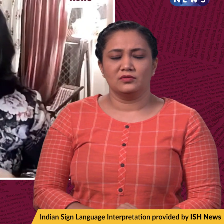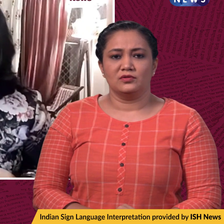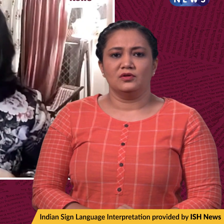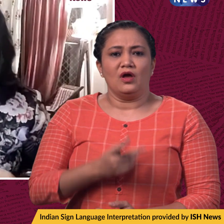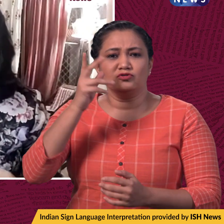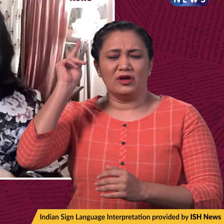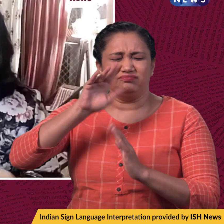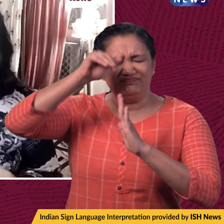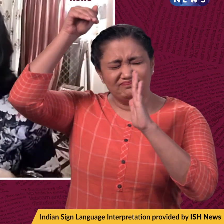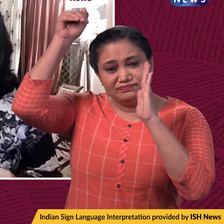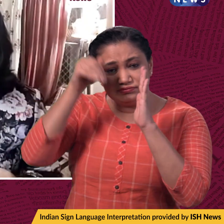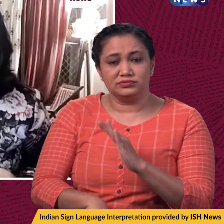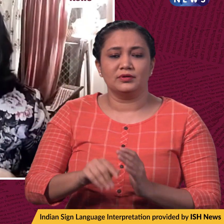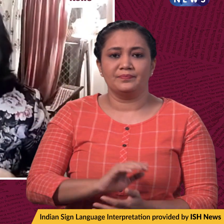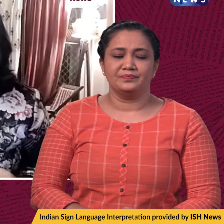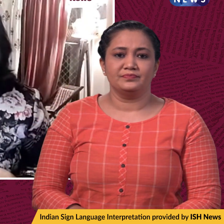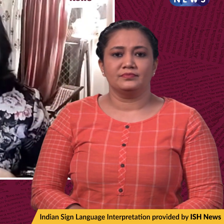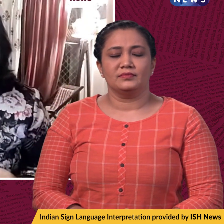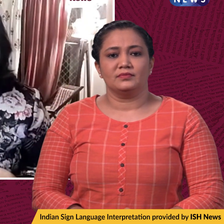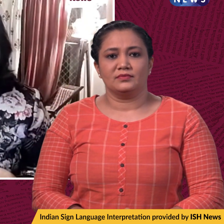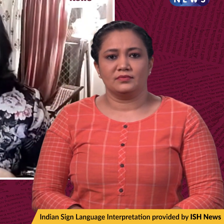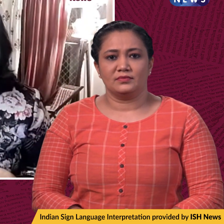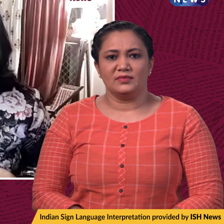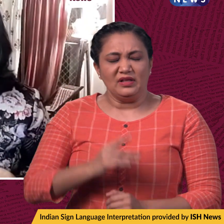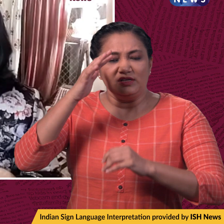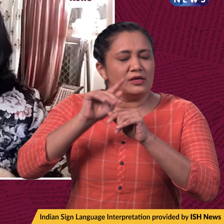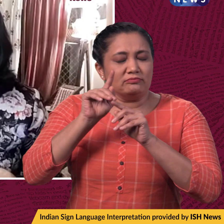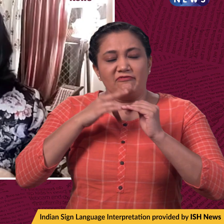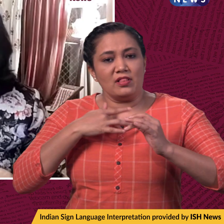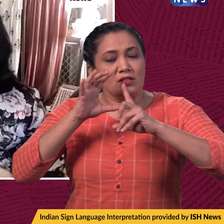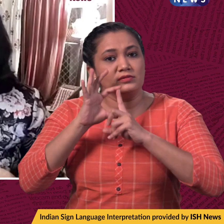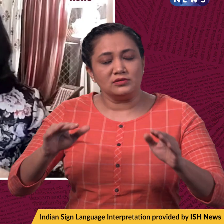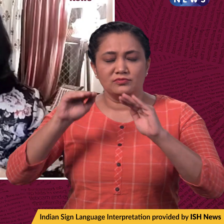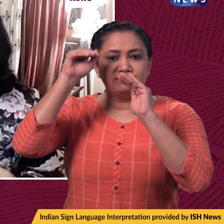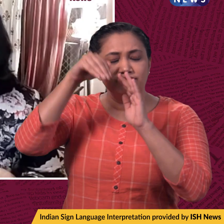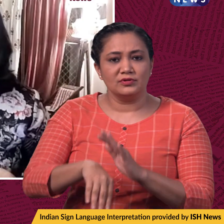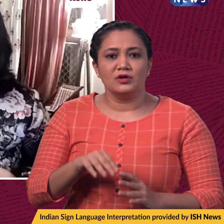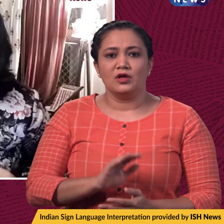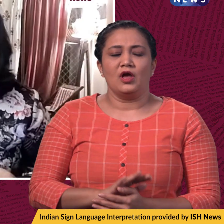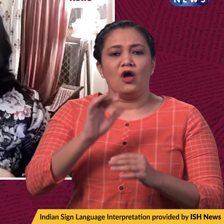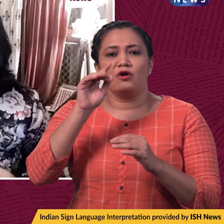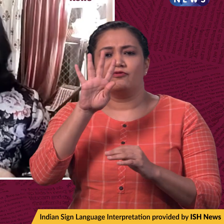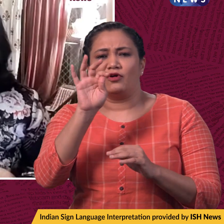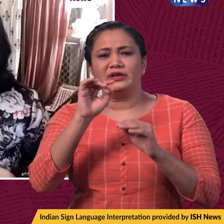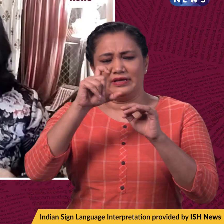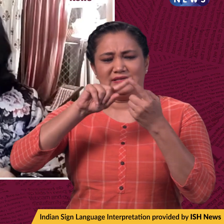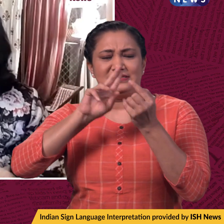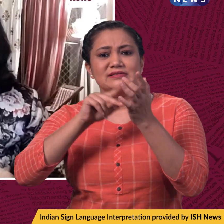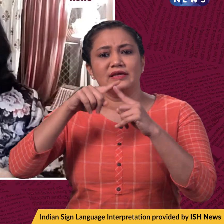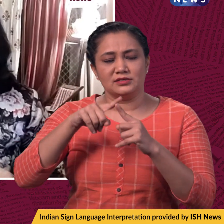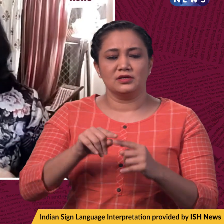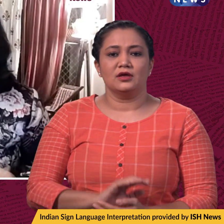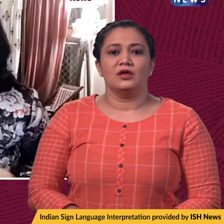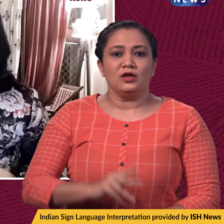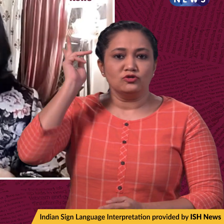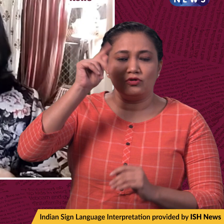dollar bonds dropped more than 3 cents today to trade at deeply distressed levels of less than 40 cents in the dollar. The